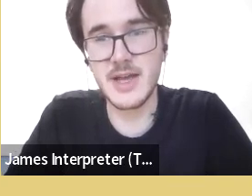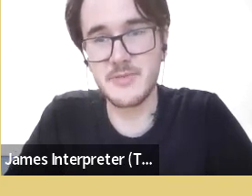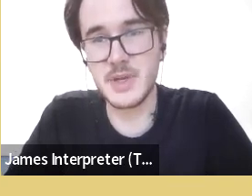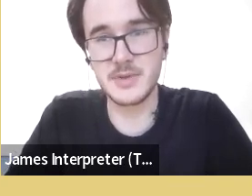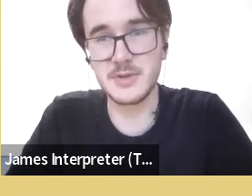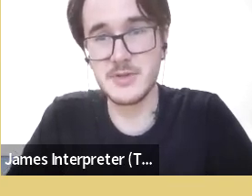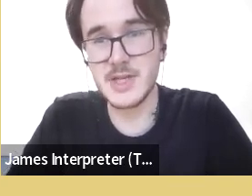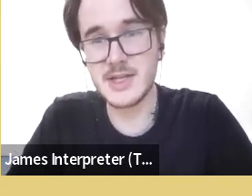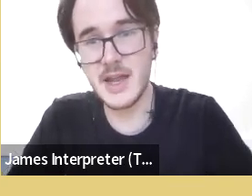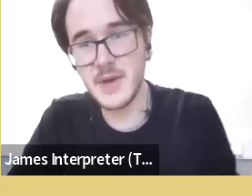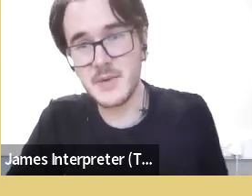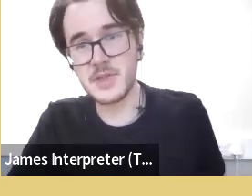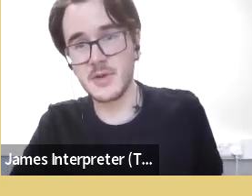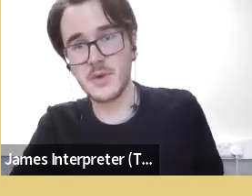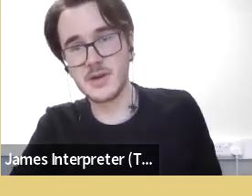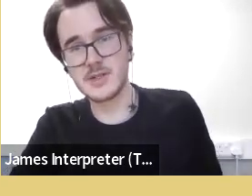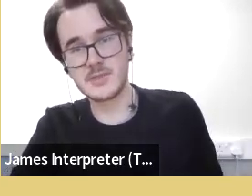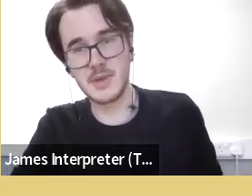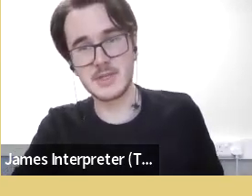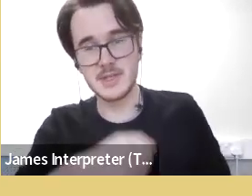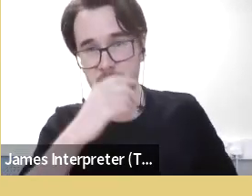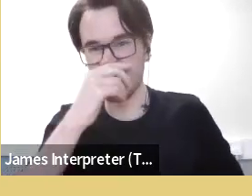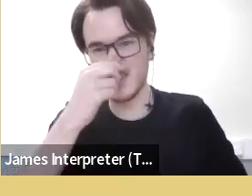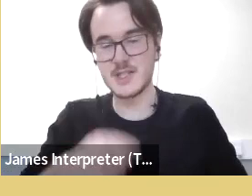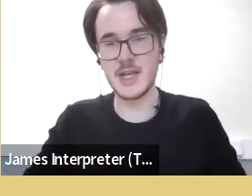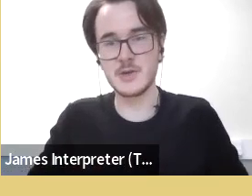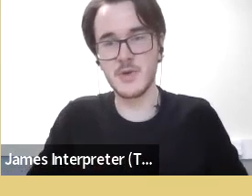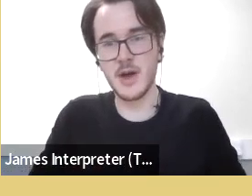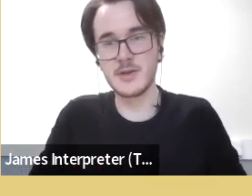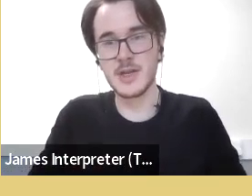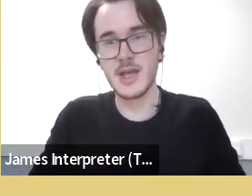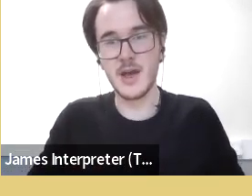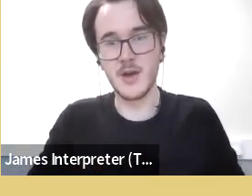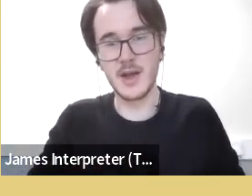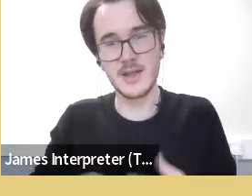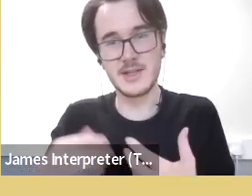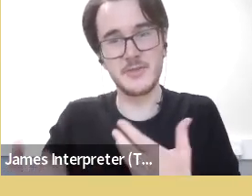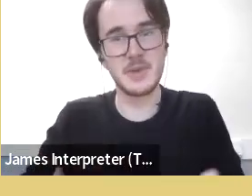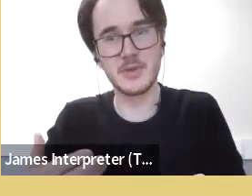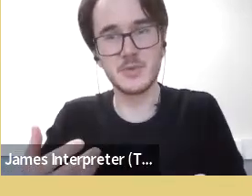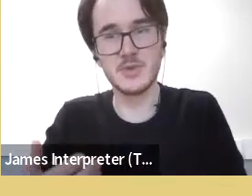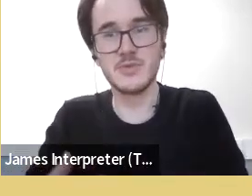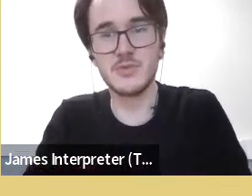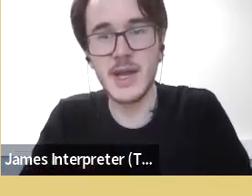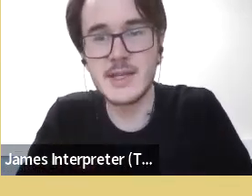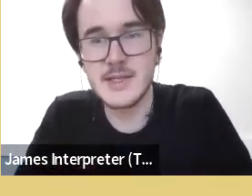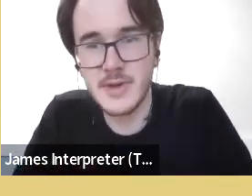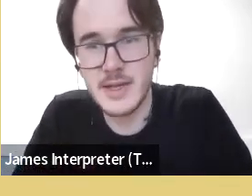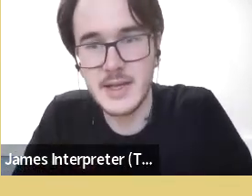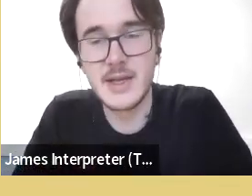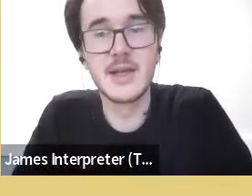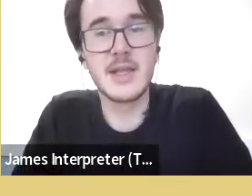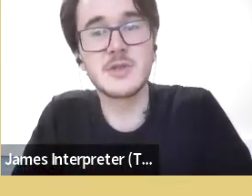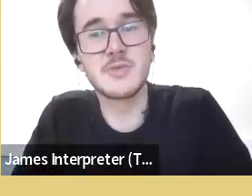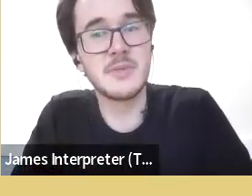how deaf people use English anyway with their words. Maybe some of them would change around, or deaf people would write